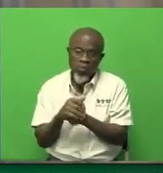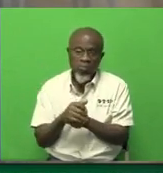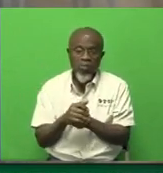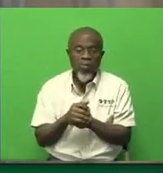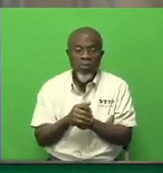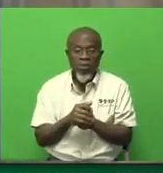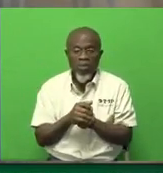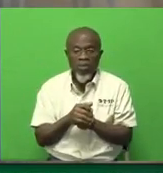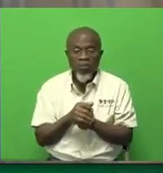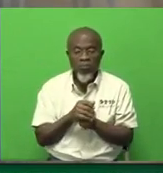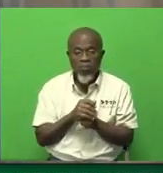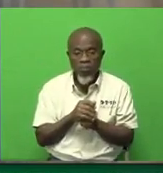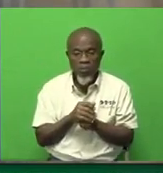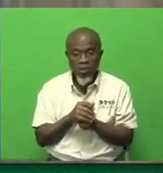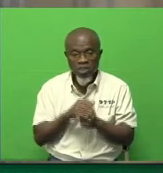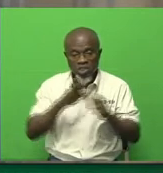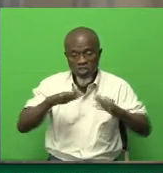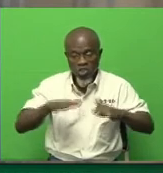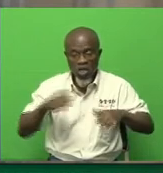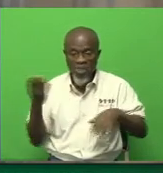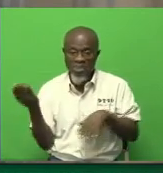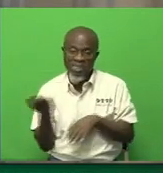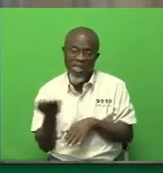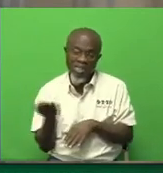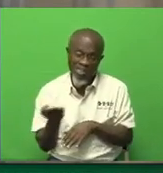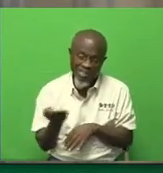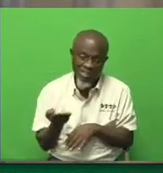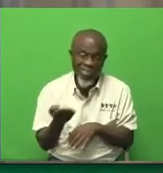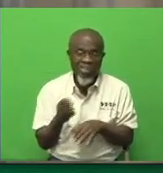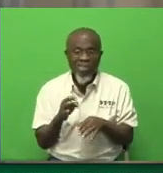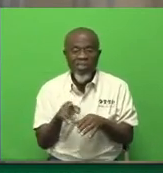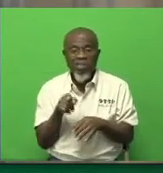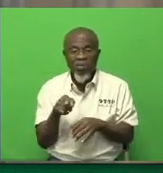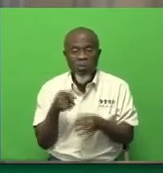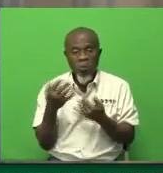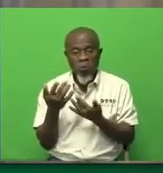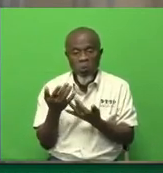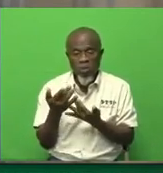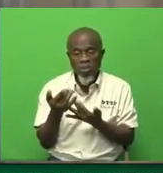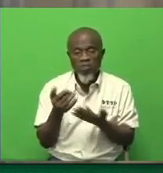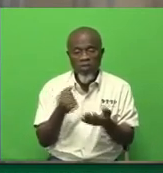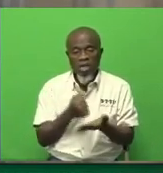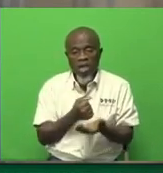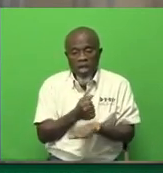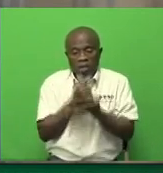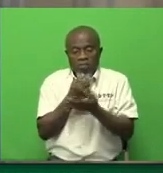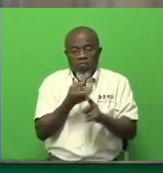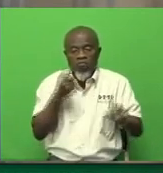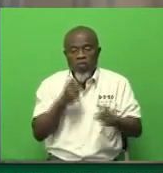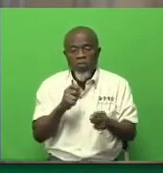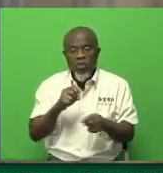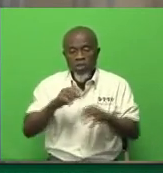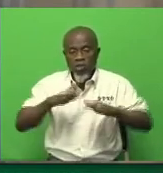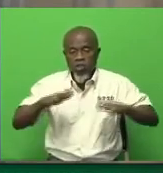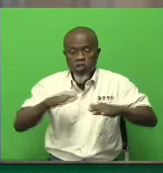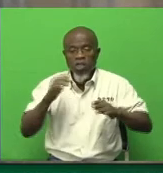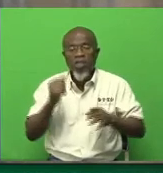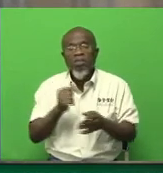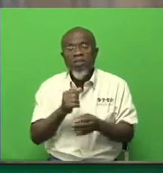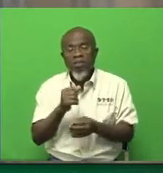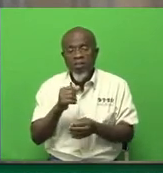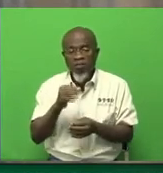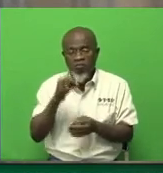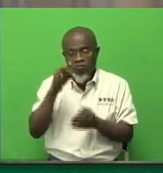personnel children are dying awaiting assistance from a children's life fund which still requires a promised